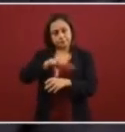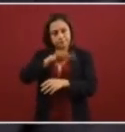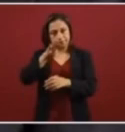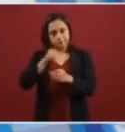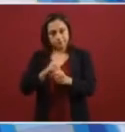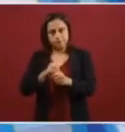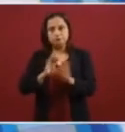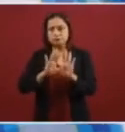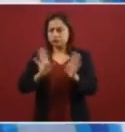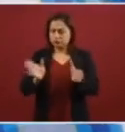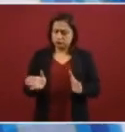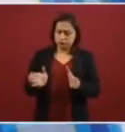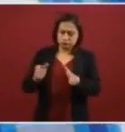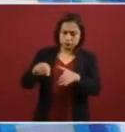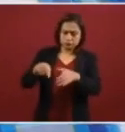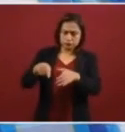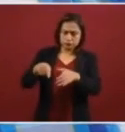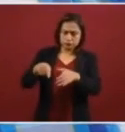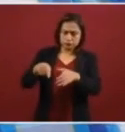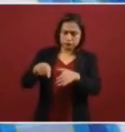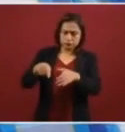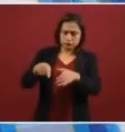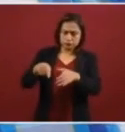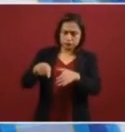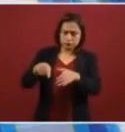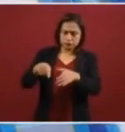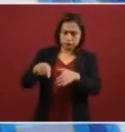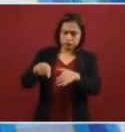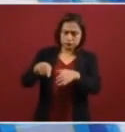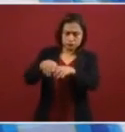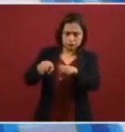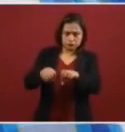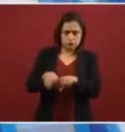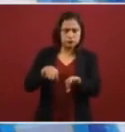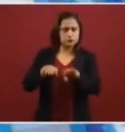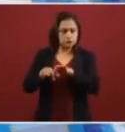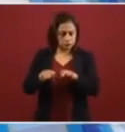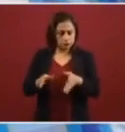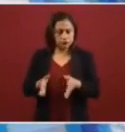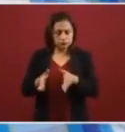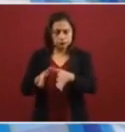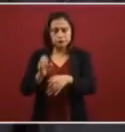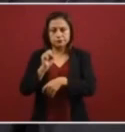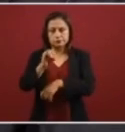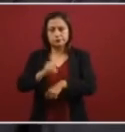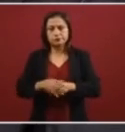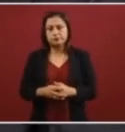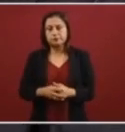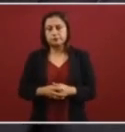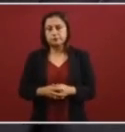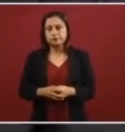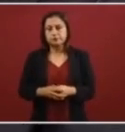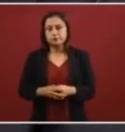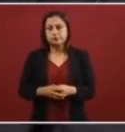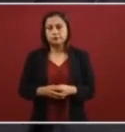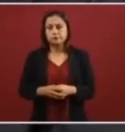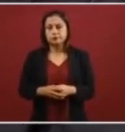están trabajando but they are working on it y